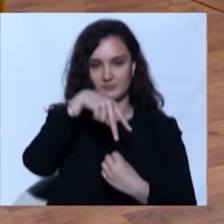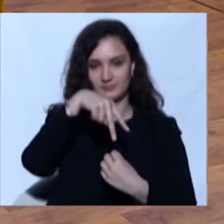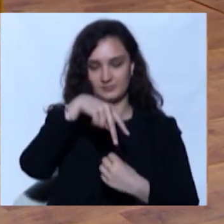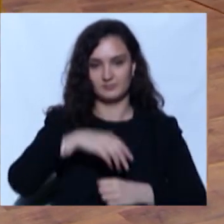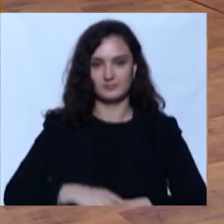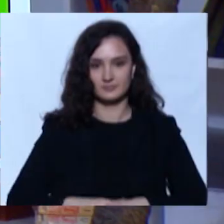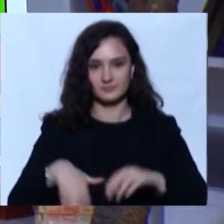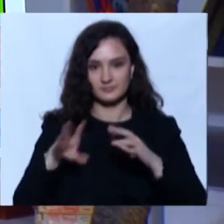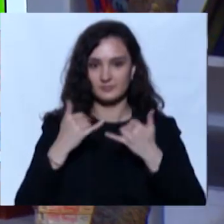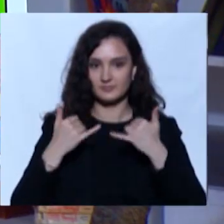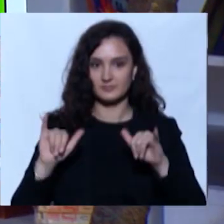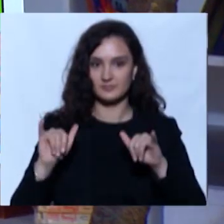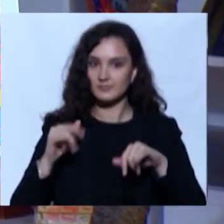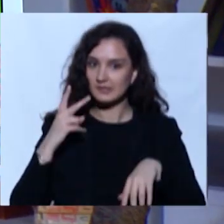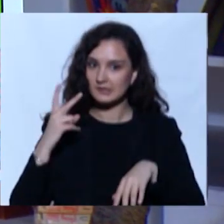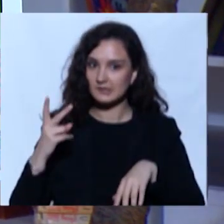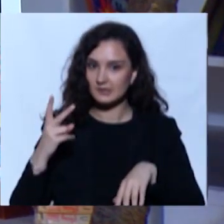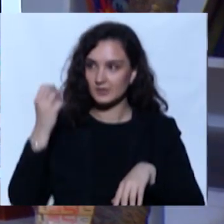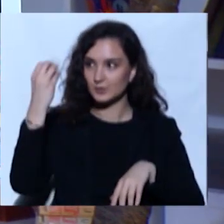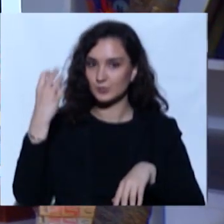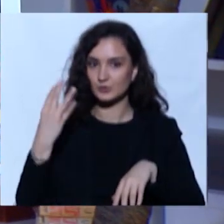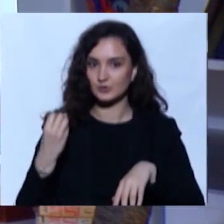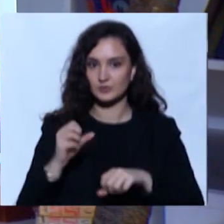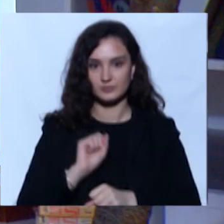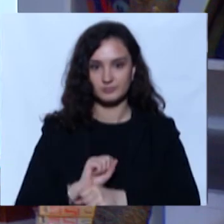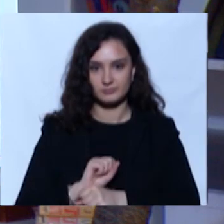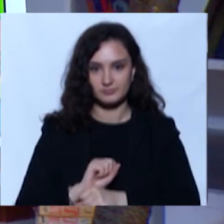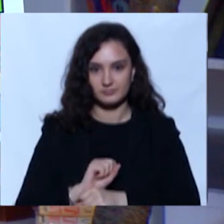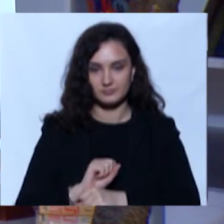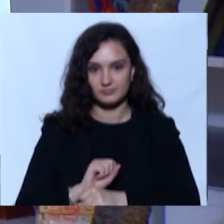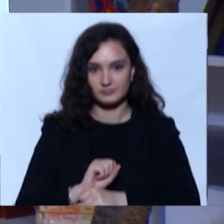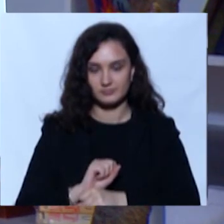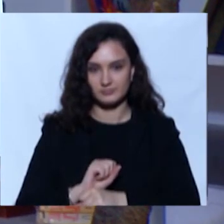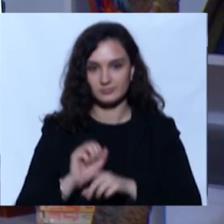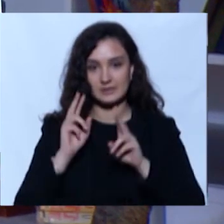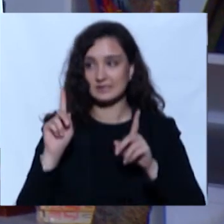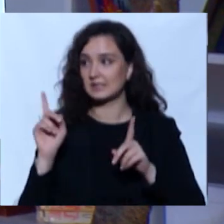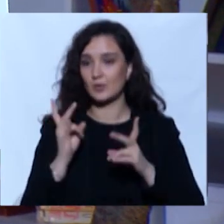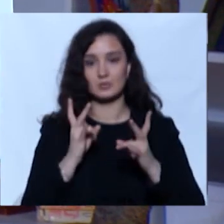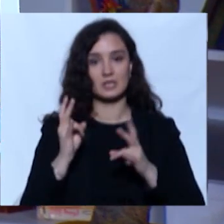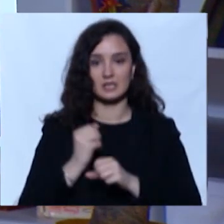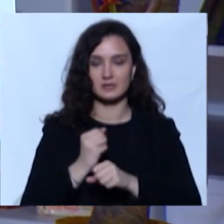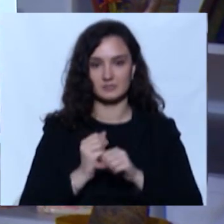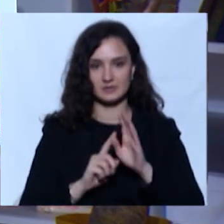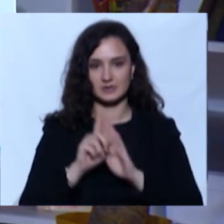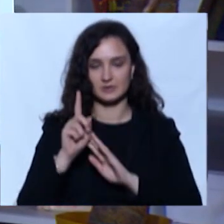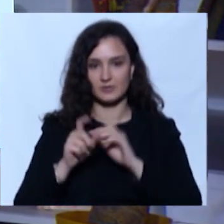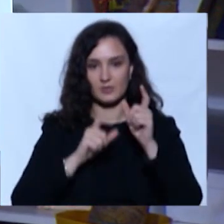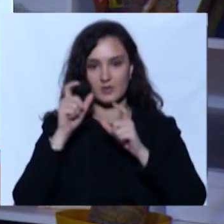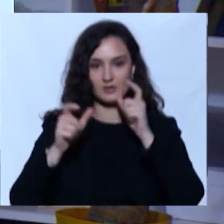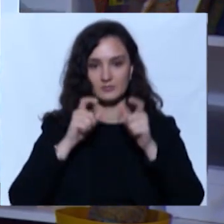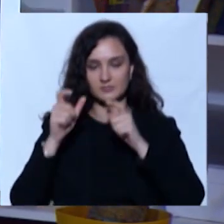Everyone was surprised, and the traffic got all mixed up. George didn't know what to do. Then he heard someone